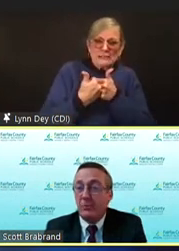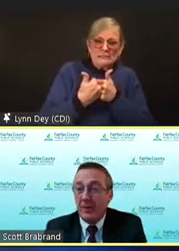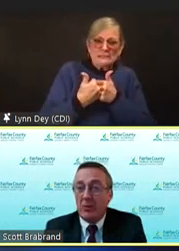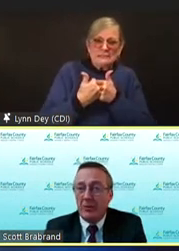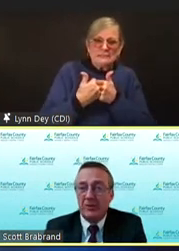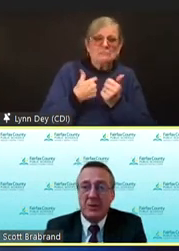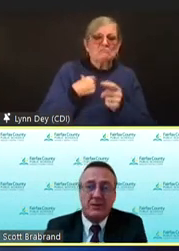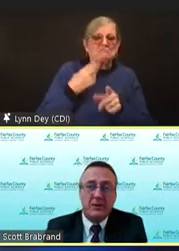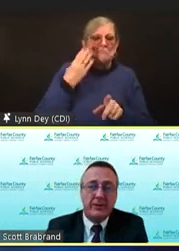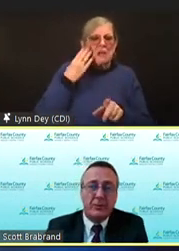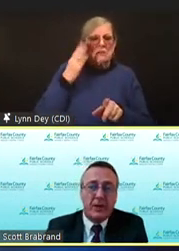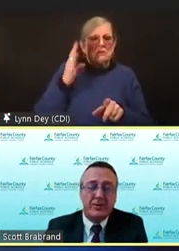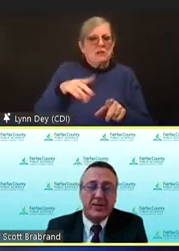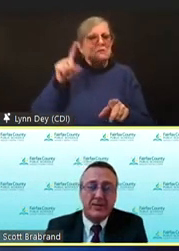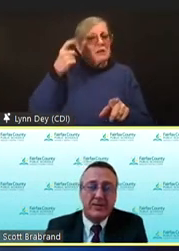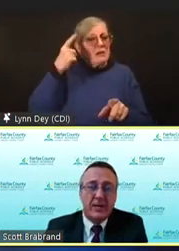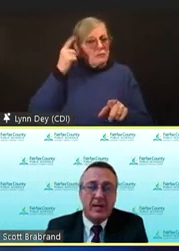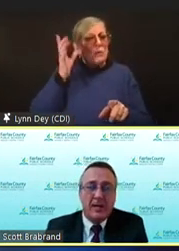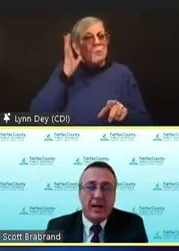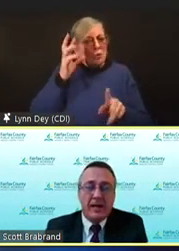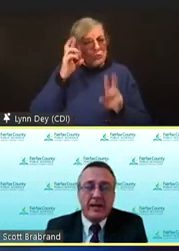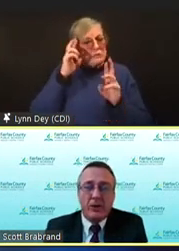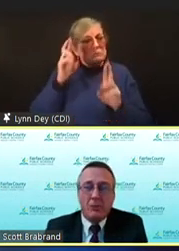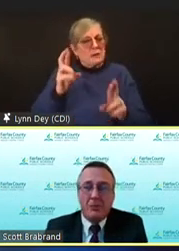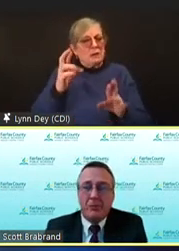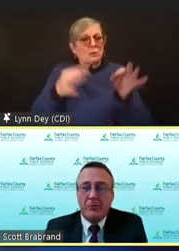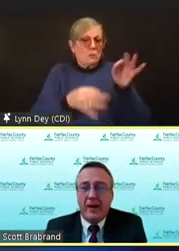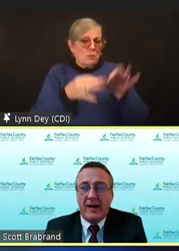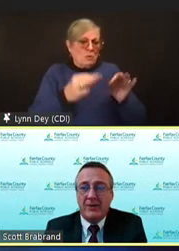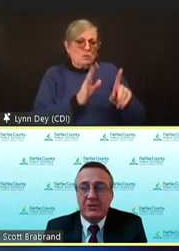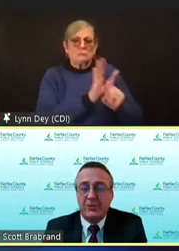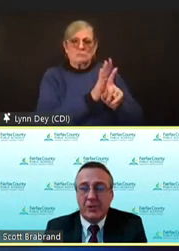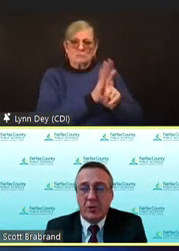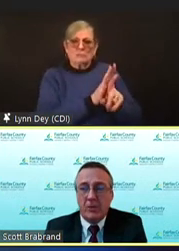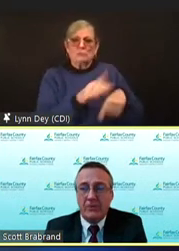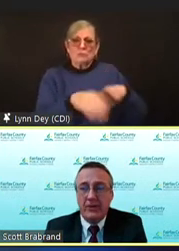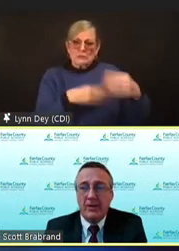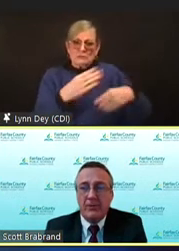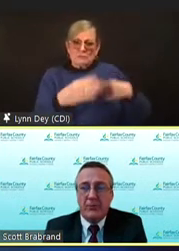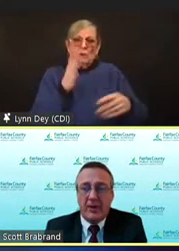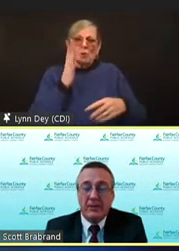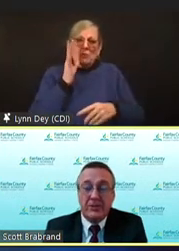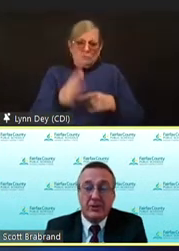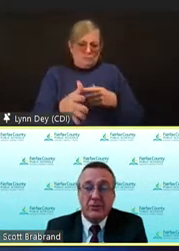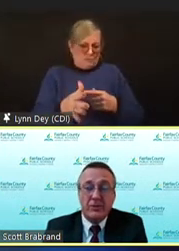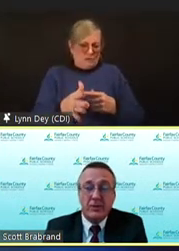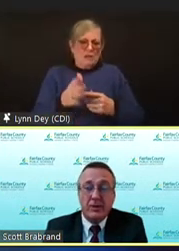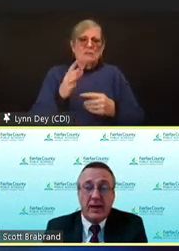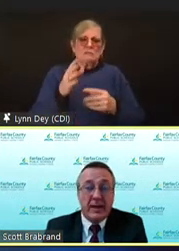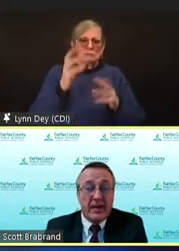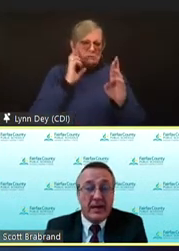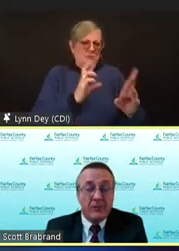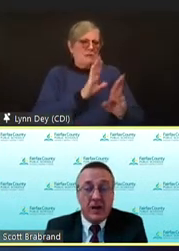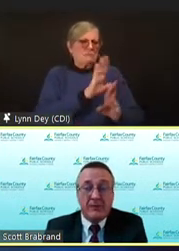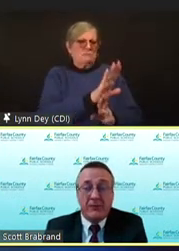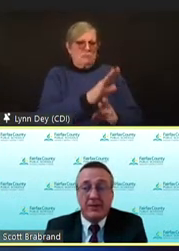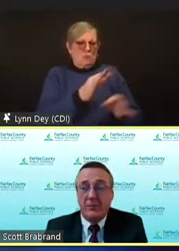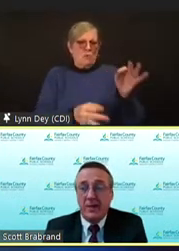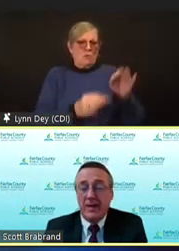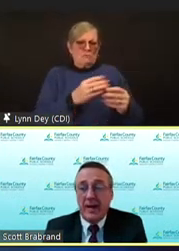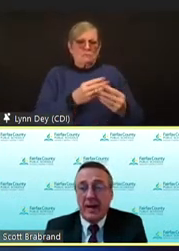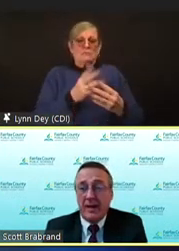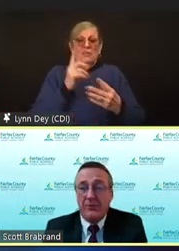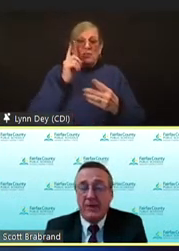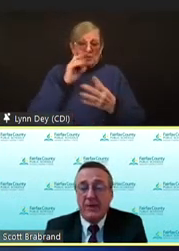process, and we will respect the legal process. And I hope that we will have this resolved very soon. And I am confident